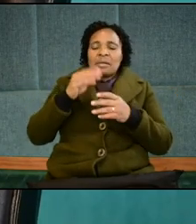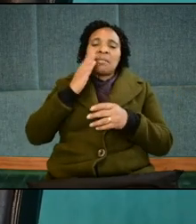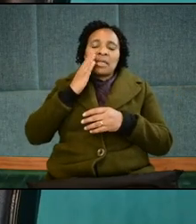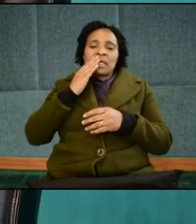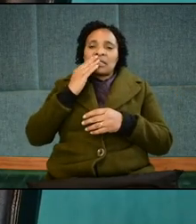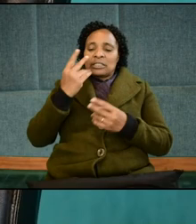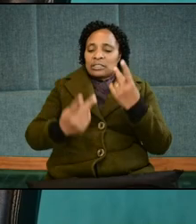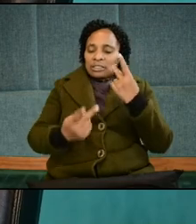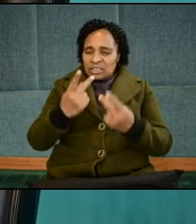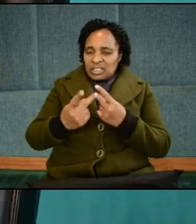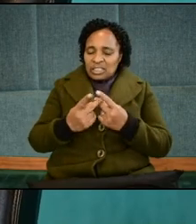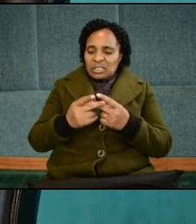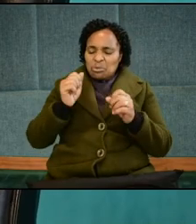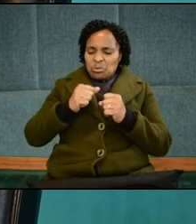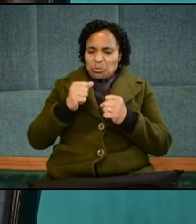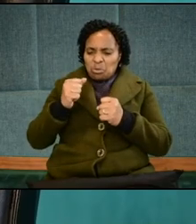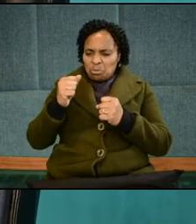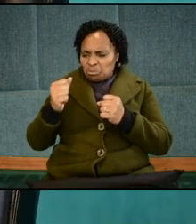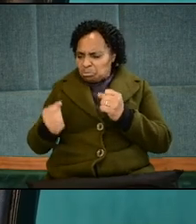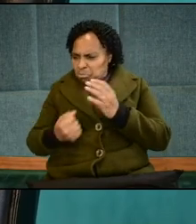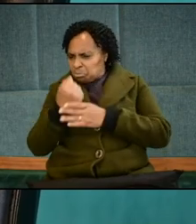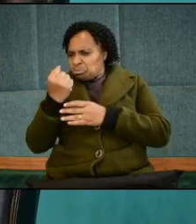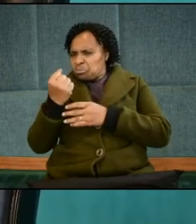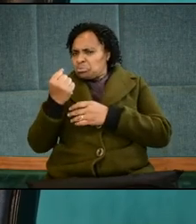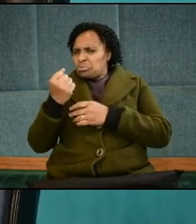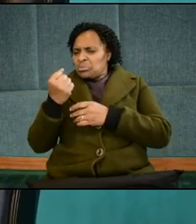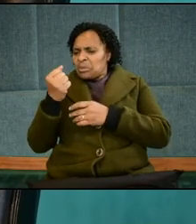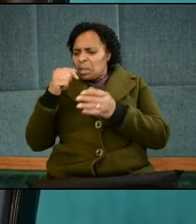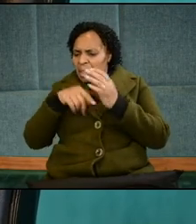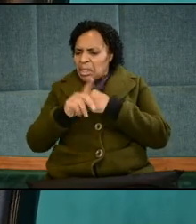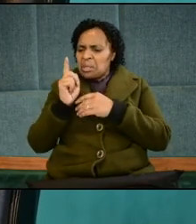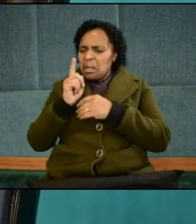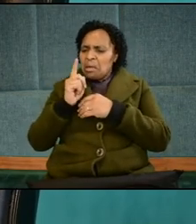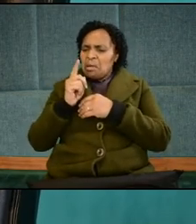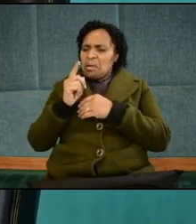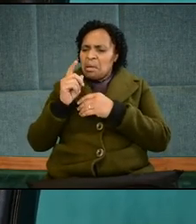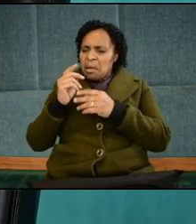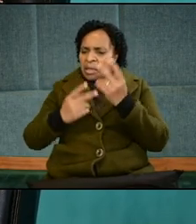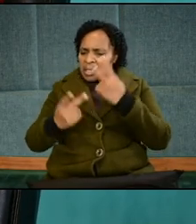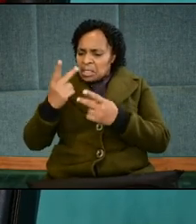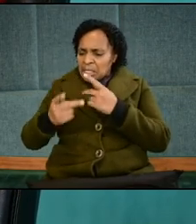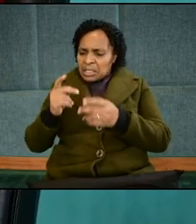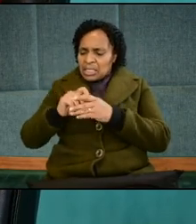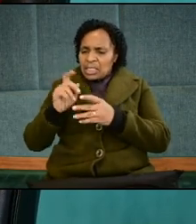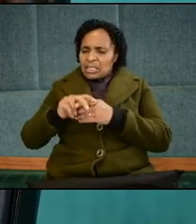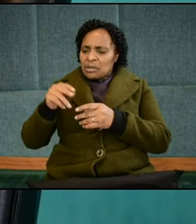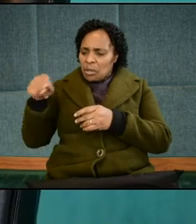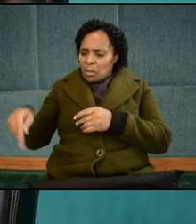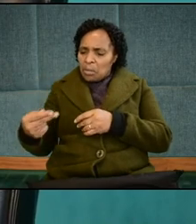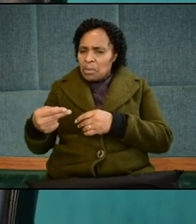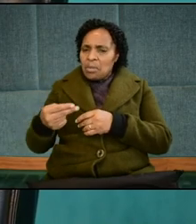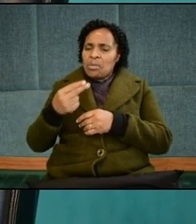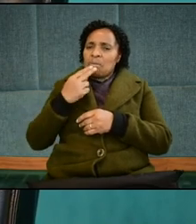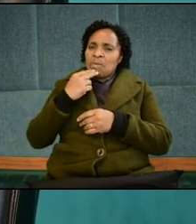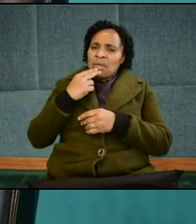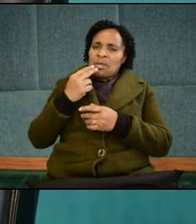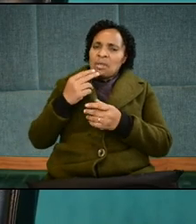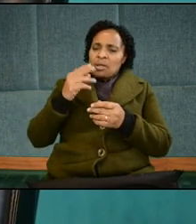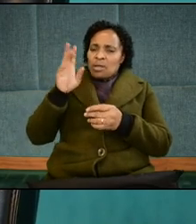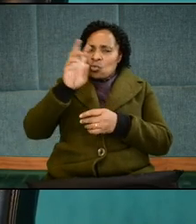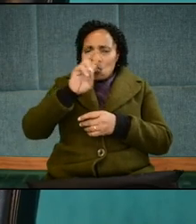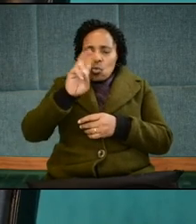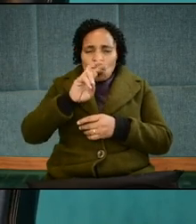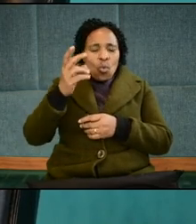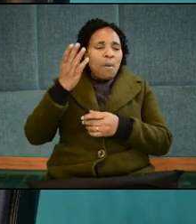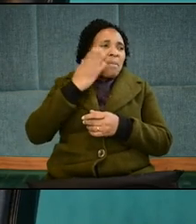just wake up and then run to the kitchen and eat sugar? No. You start thinking about it. Yeah. You check if your siblings are playing. You check if your mother is